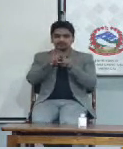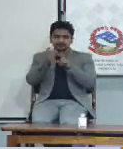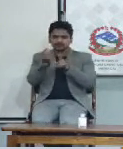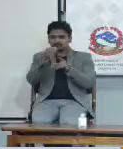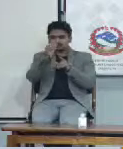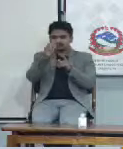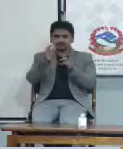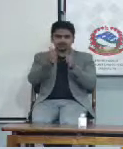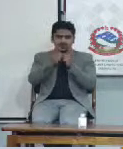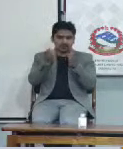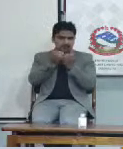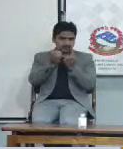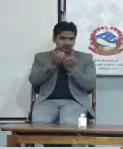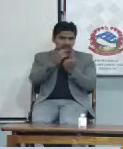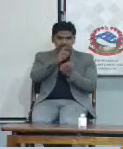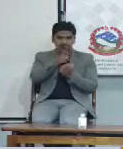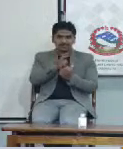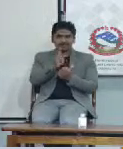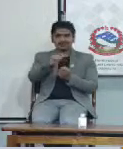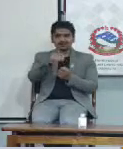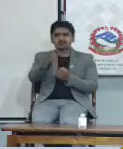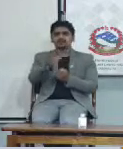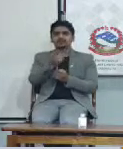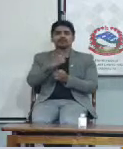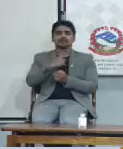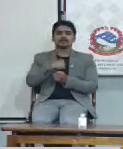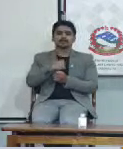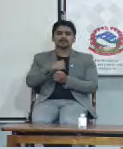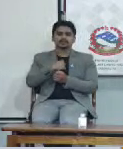And in a crisis communication,